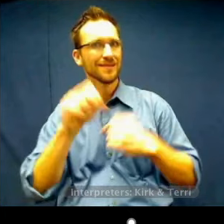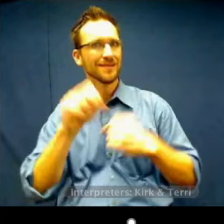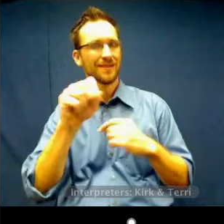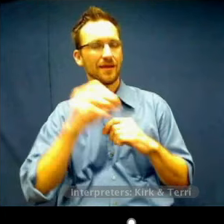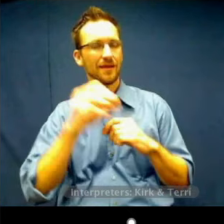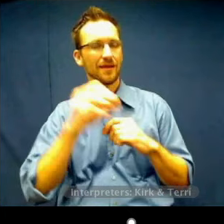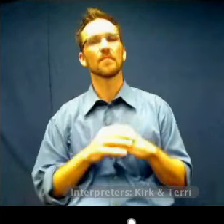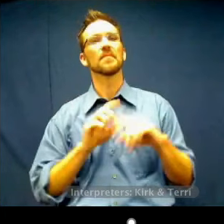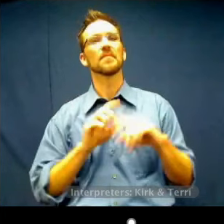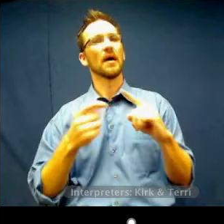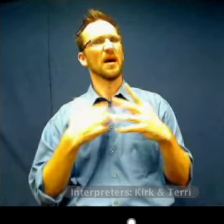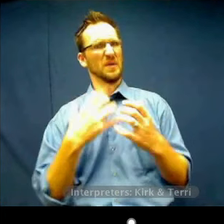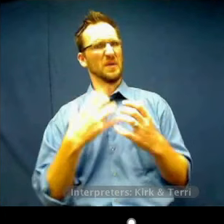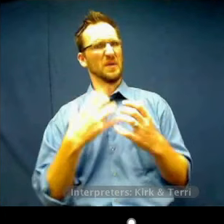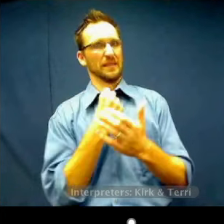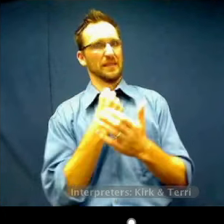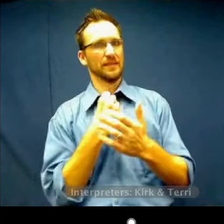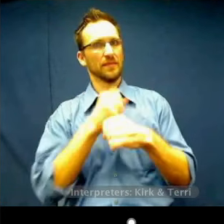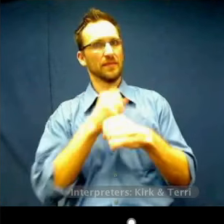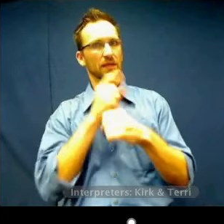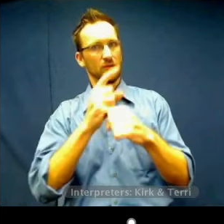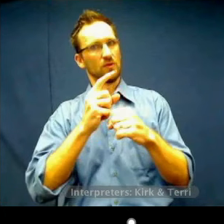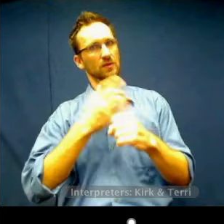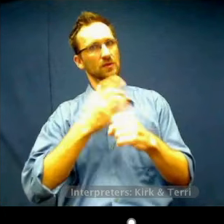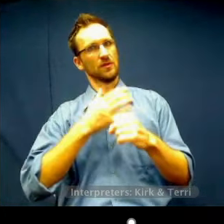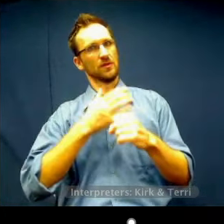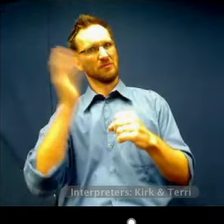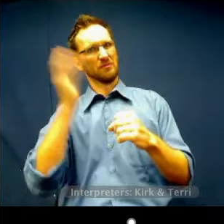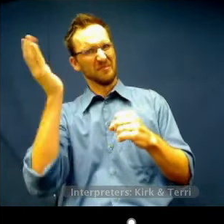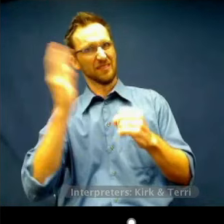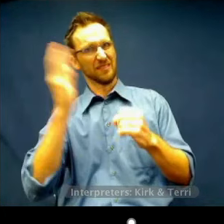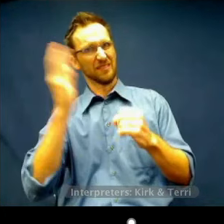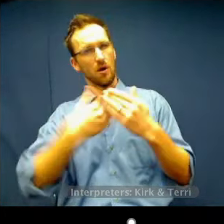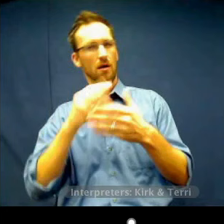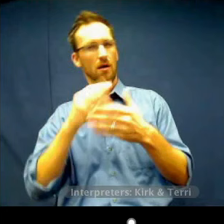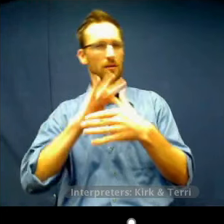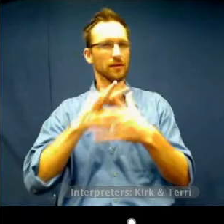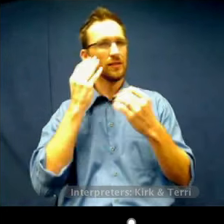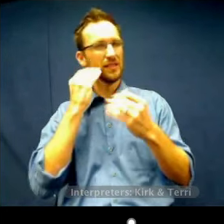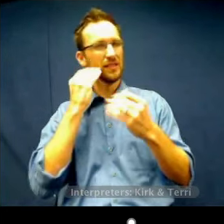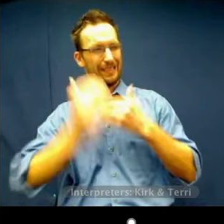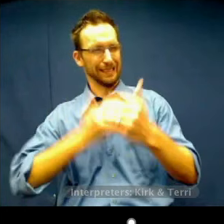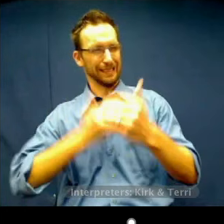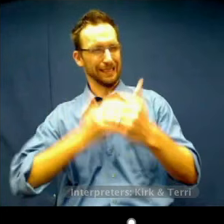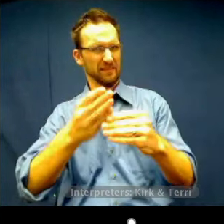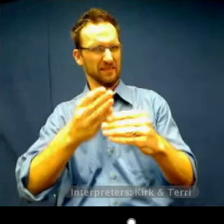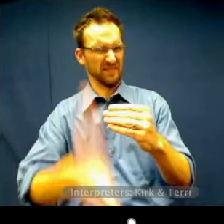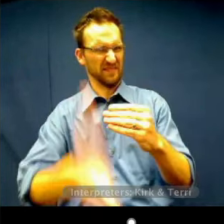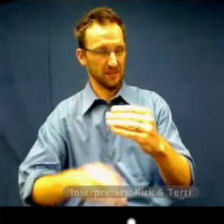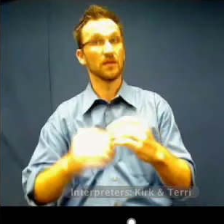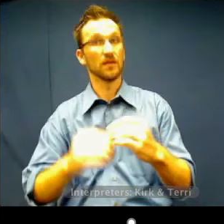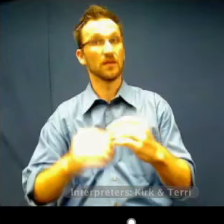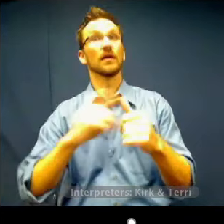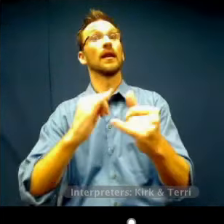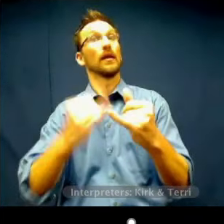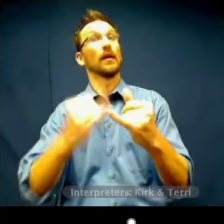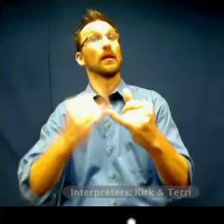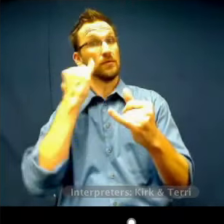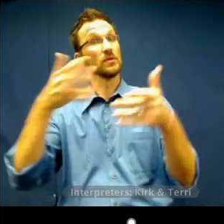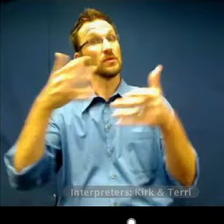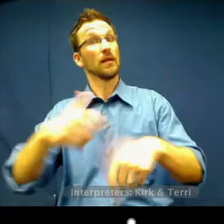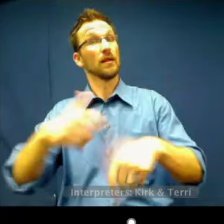but I want to make sure that we have time to get through everything. So if there is time at the end, I'll come back where we left off with Dave